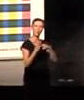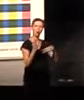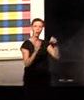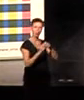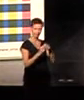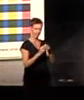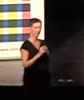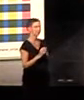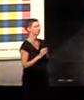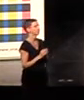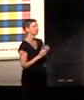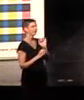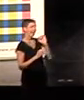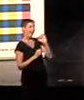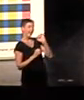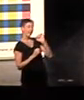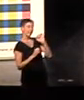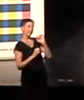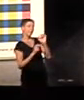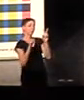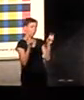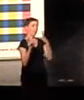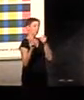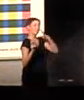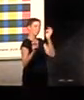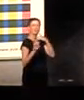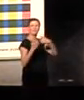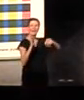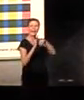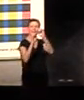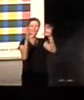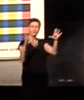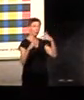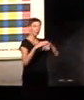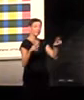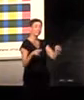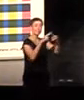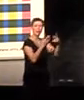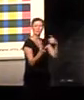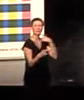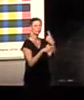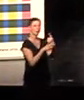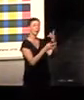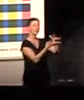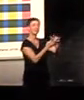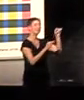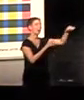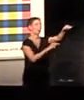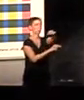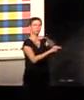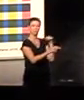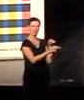podium huizen negatief kunnen tation voor paar is iets minder ziet u zou het light district